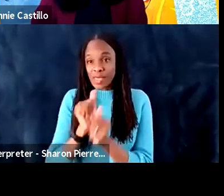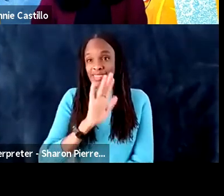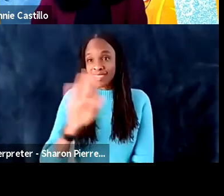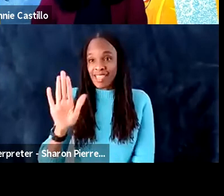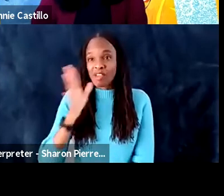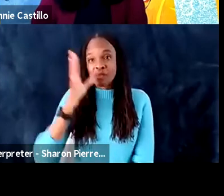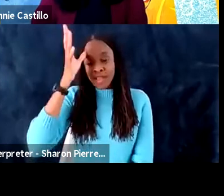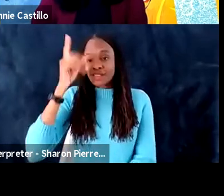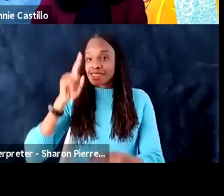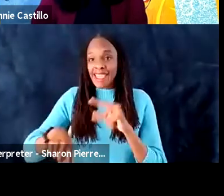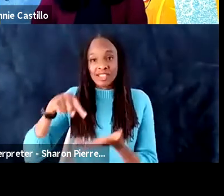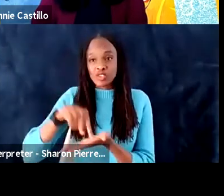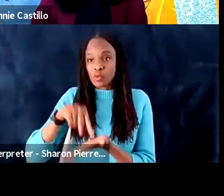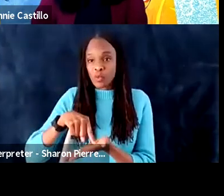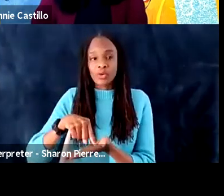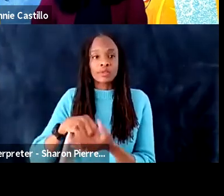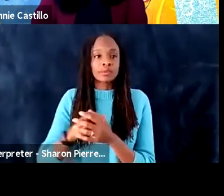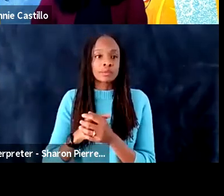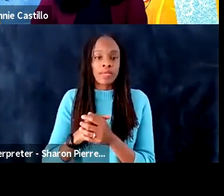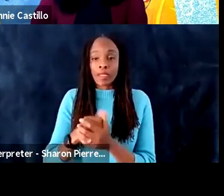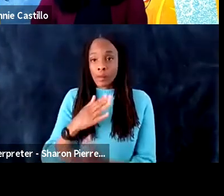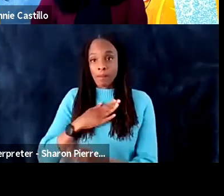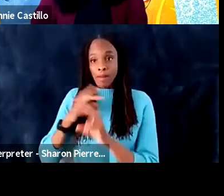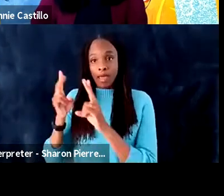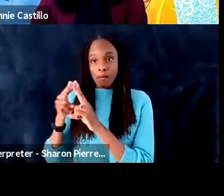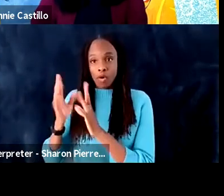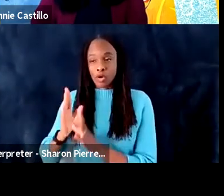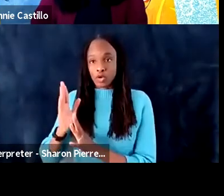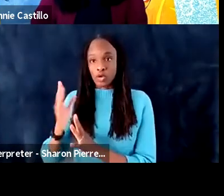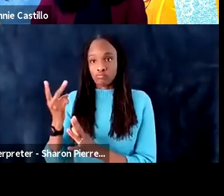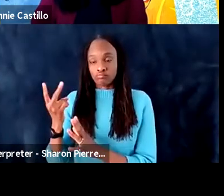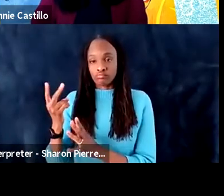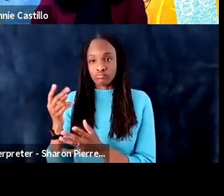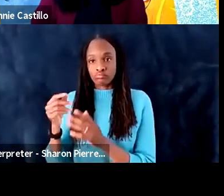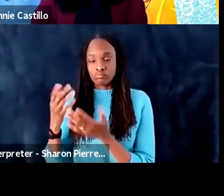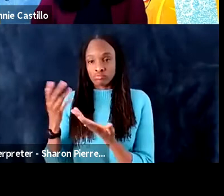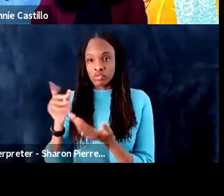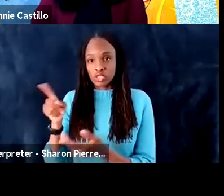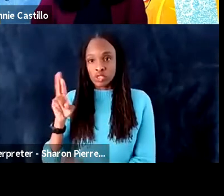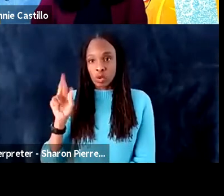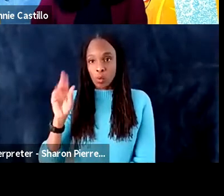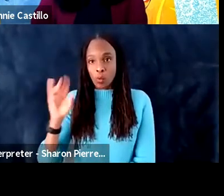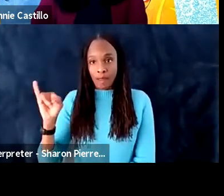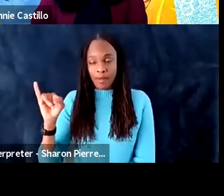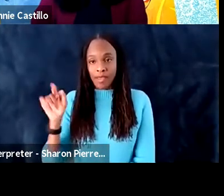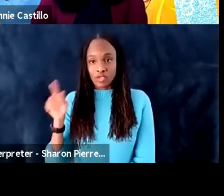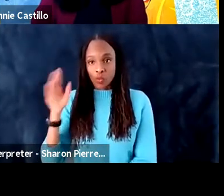can't afford, we spend, my partner and I, she's a rabbi, she's about to do services in the other room, we